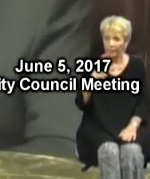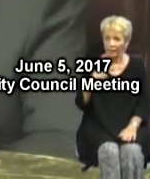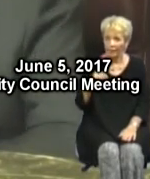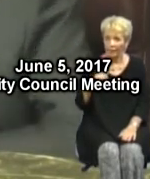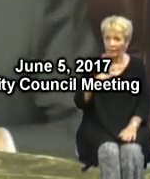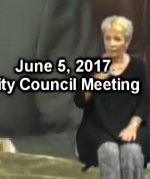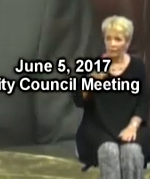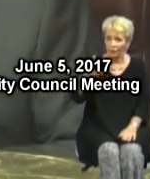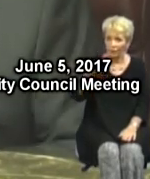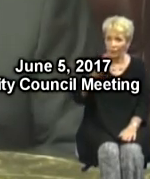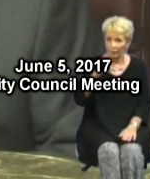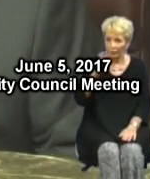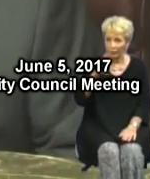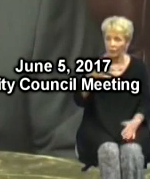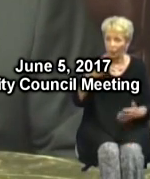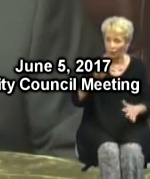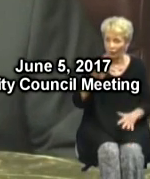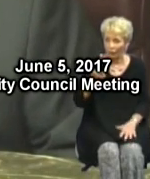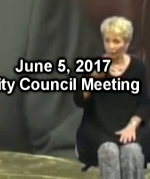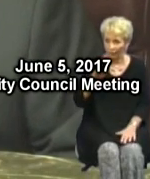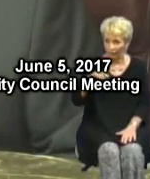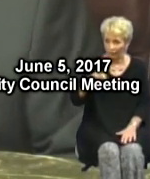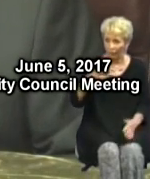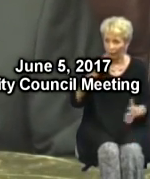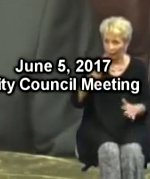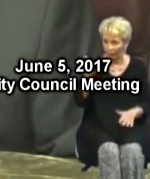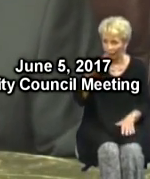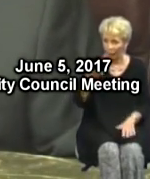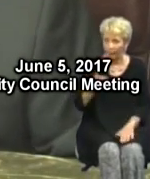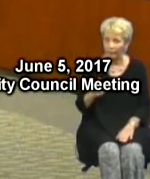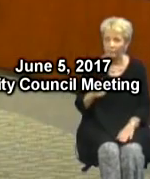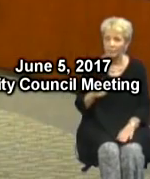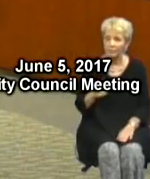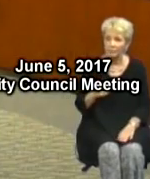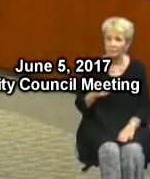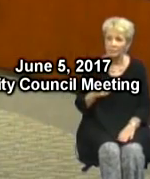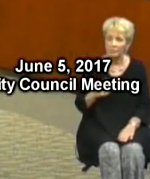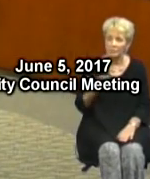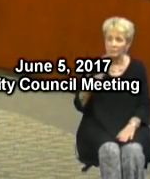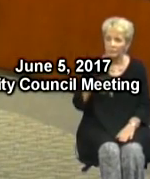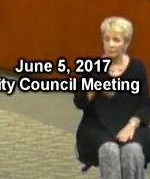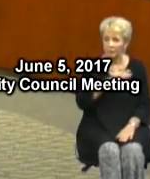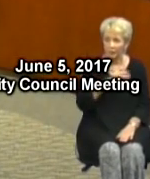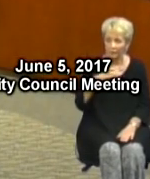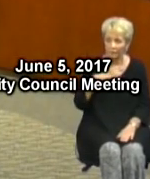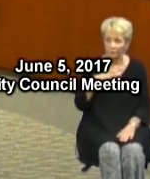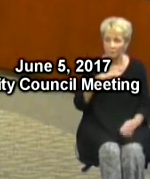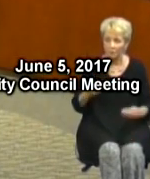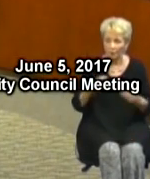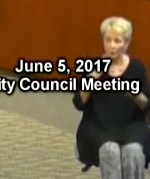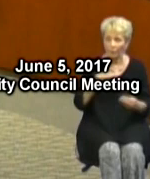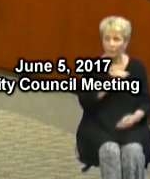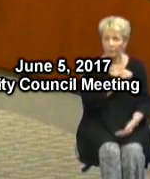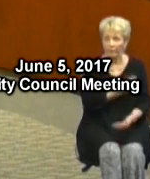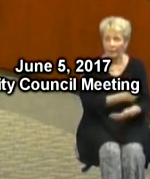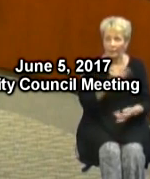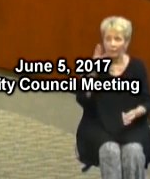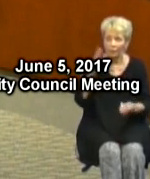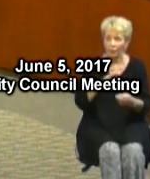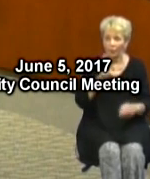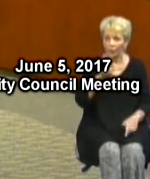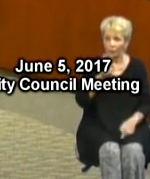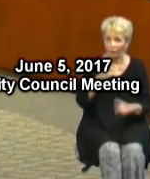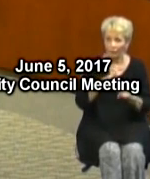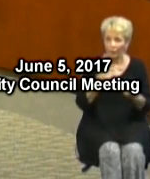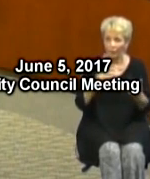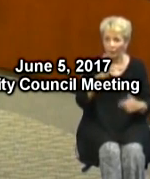of Kirksey Drive, it already is on the near side. What's the pleasure of the council? Motion to authorize a reduction of the speed limit from